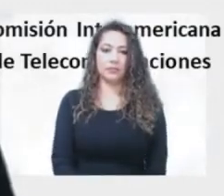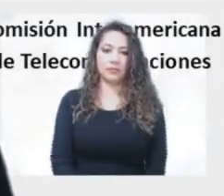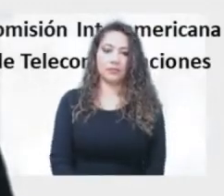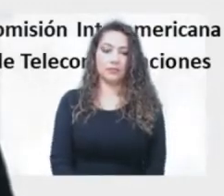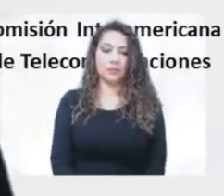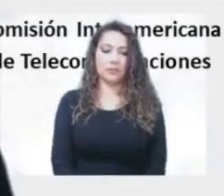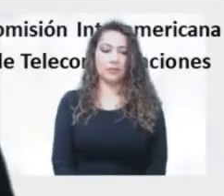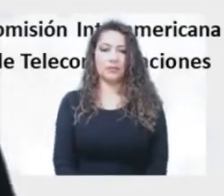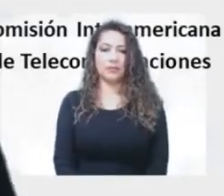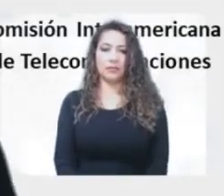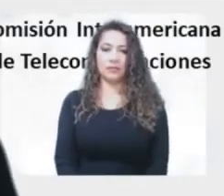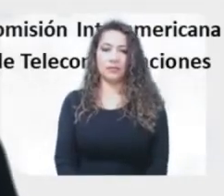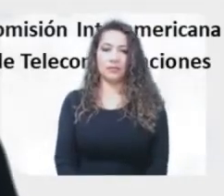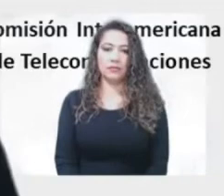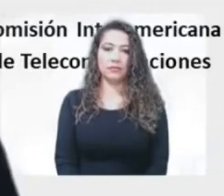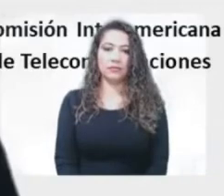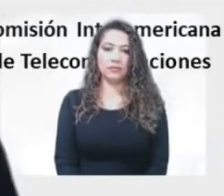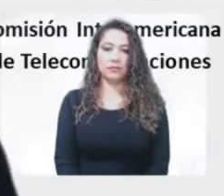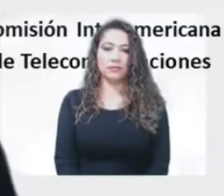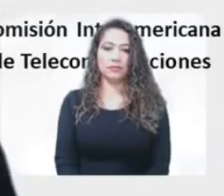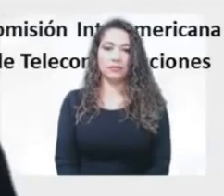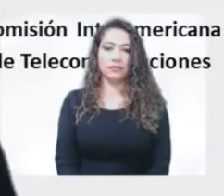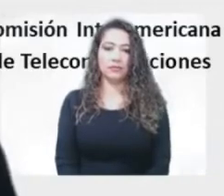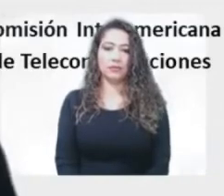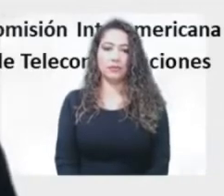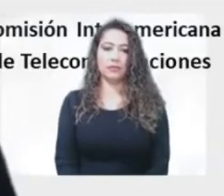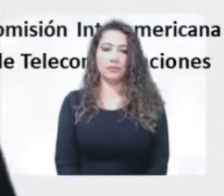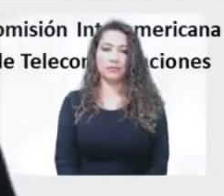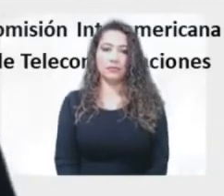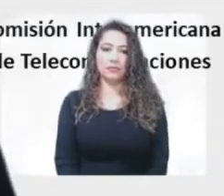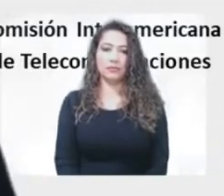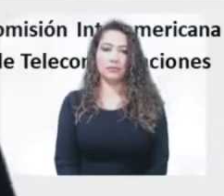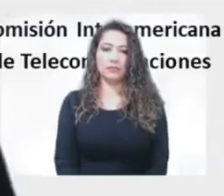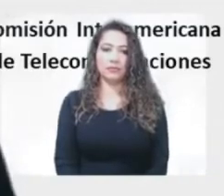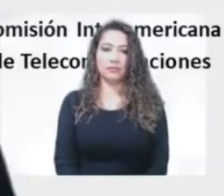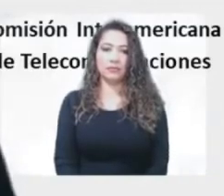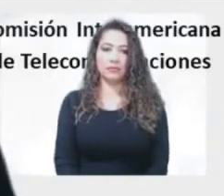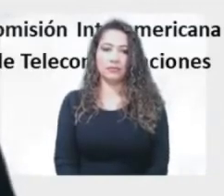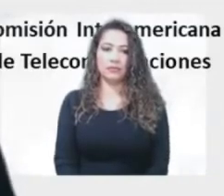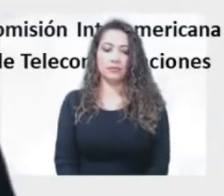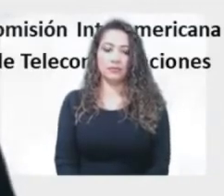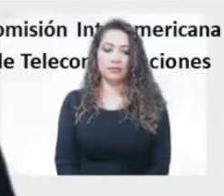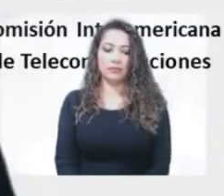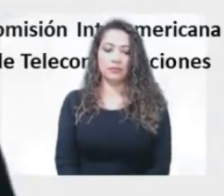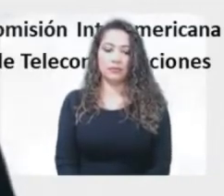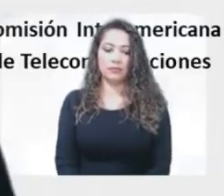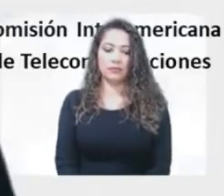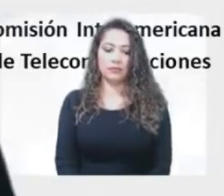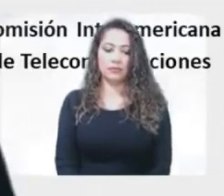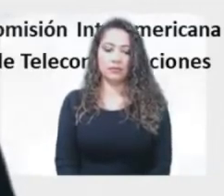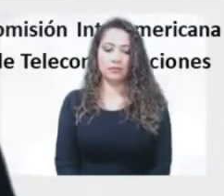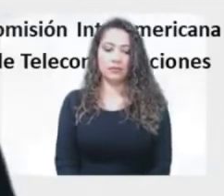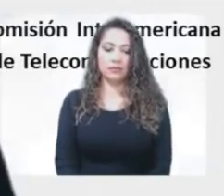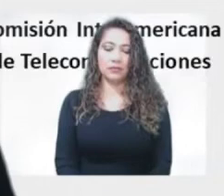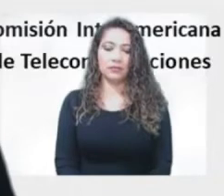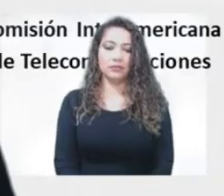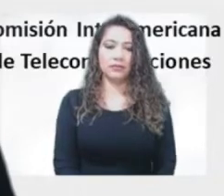America and all parties interested to exchange experiences to promote inclusive connectivity in the region.